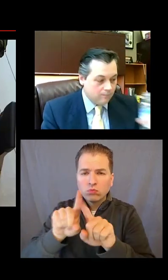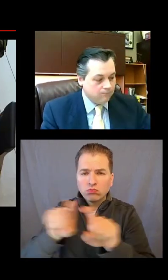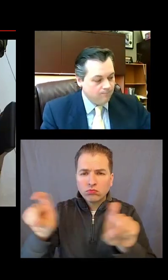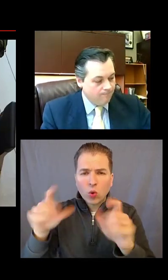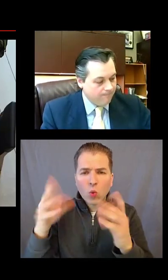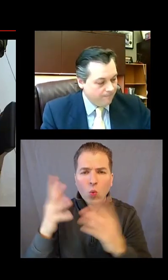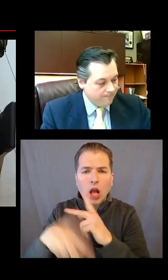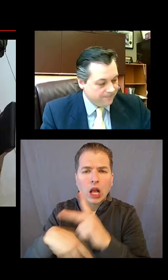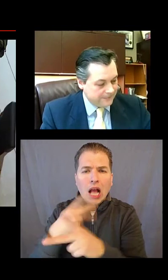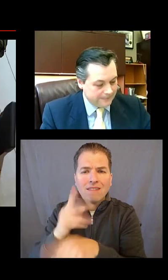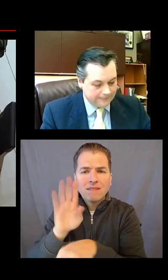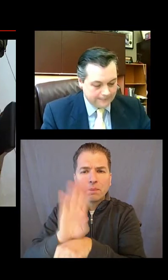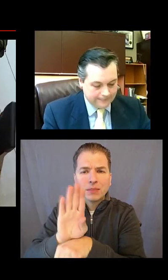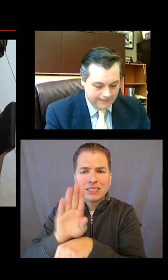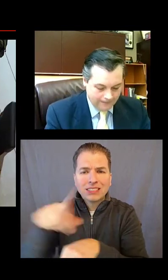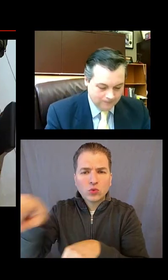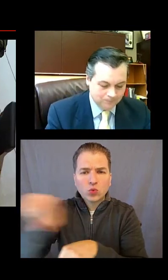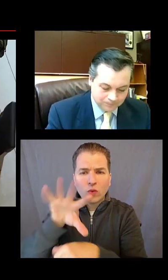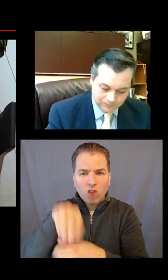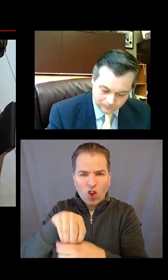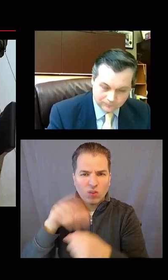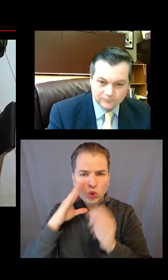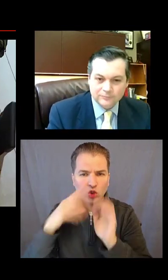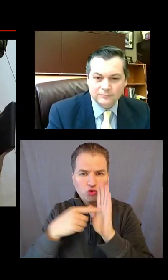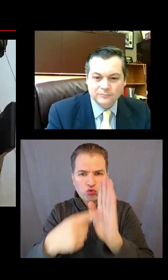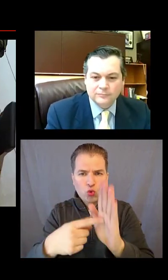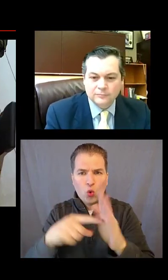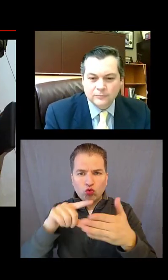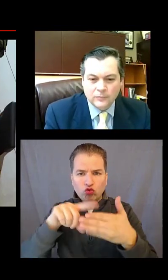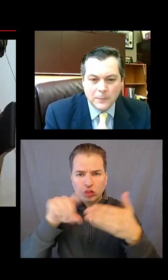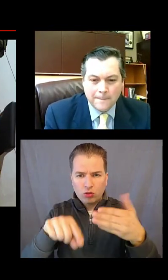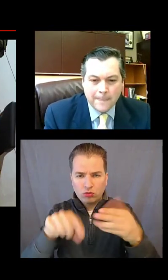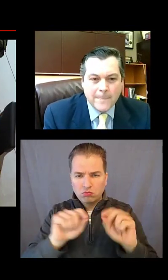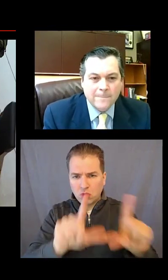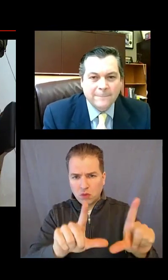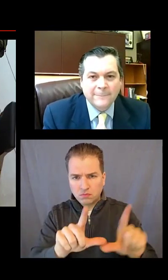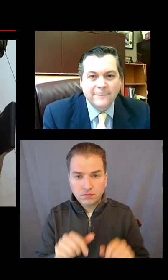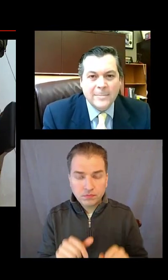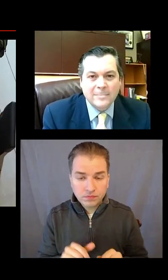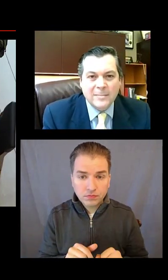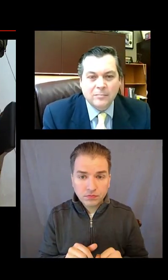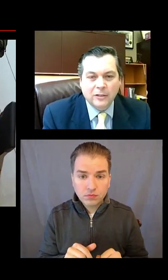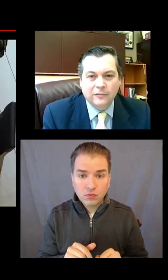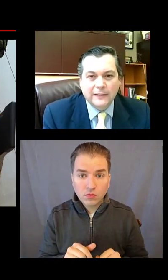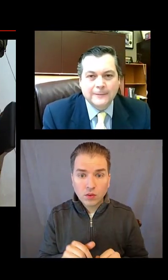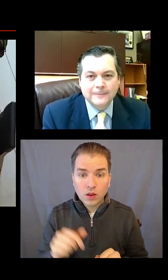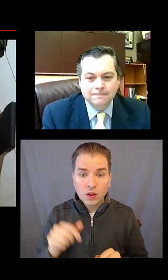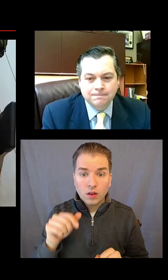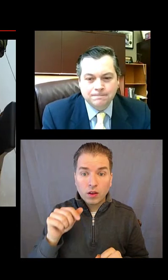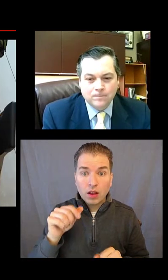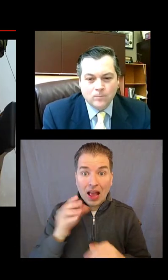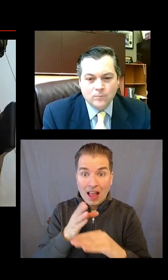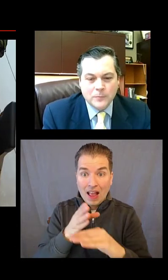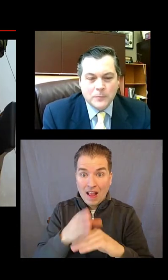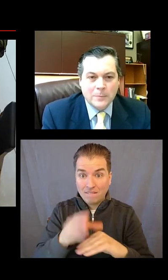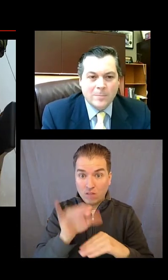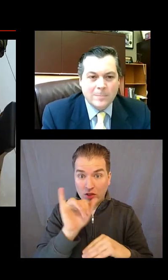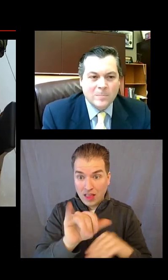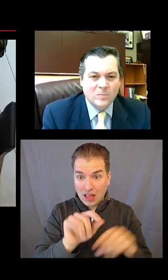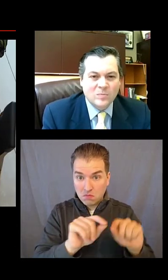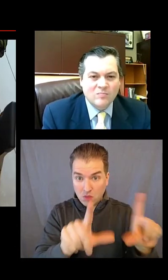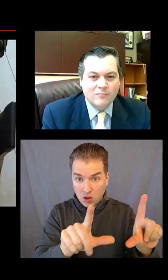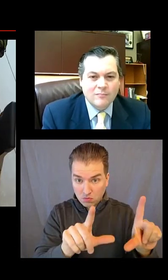kind of business you're in, or if you are. I'm going to share the results of those real quick so you can see who we have. And then we have a quick poll after